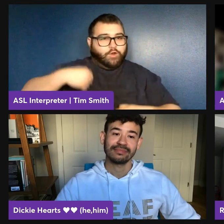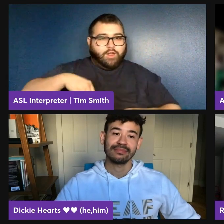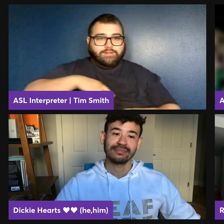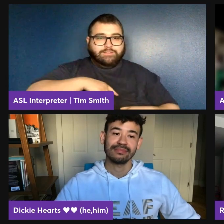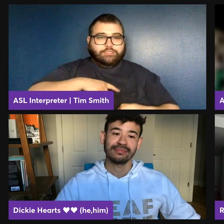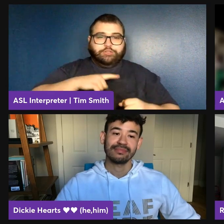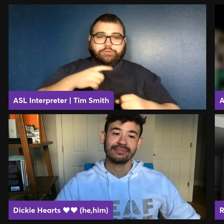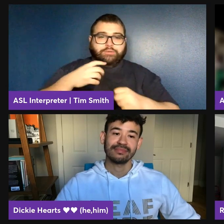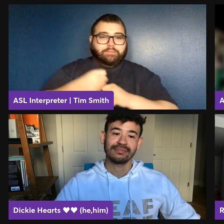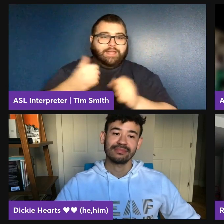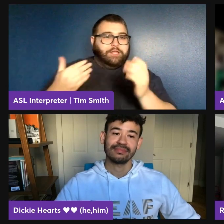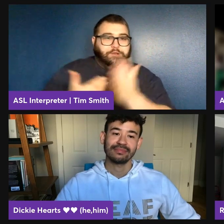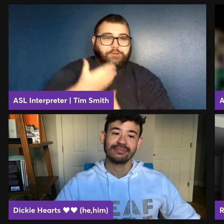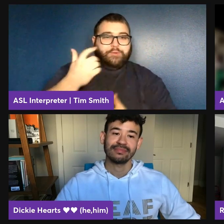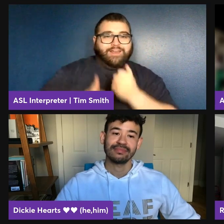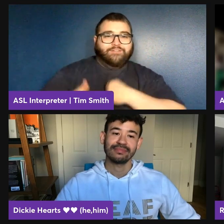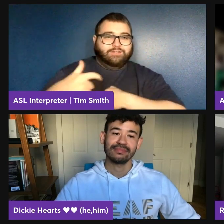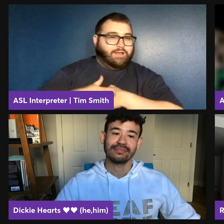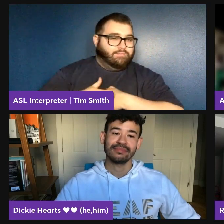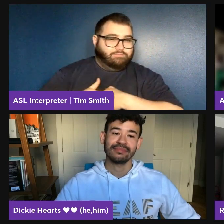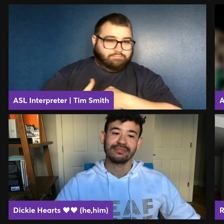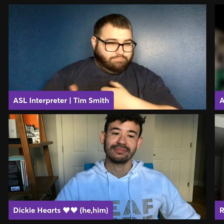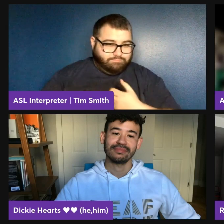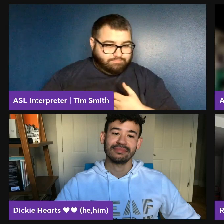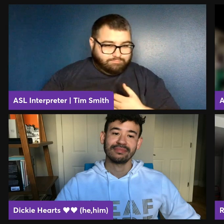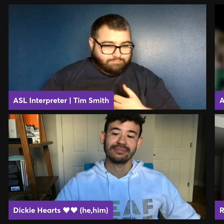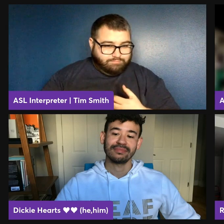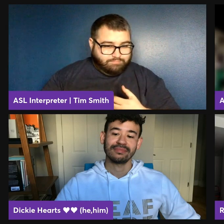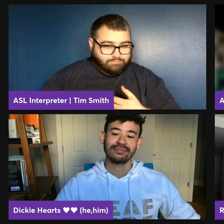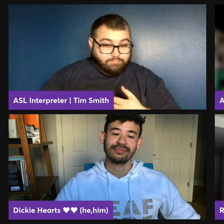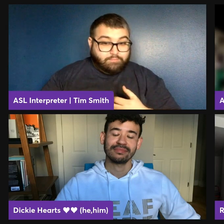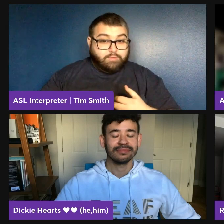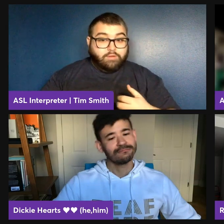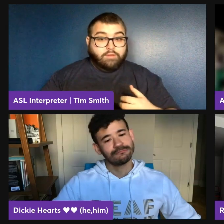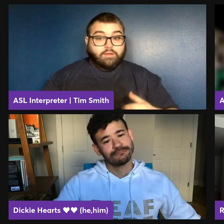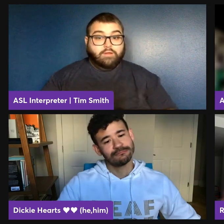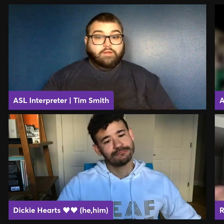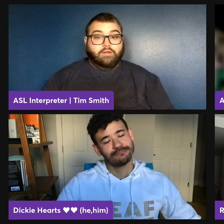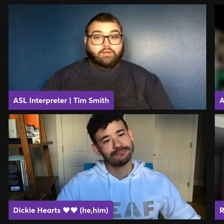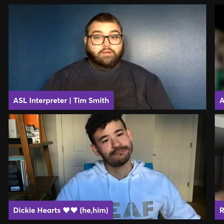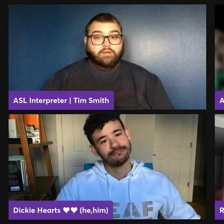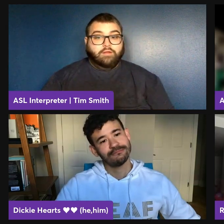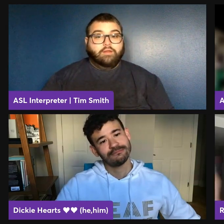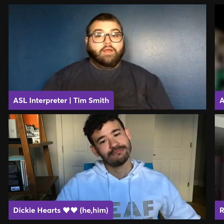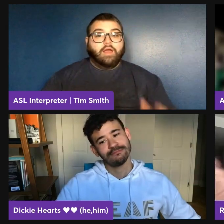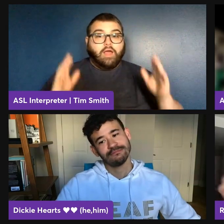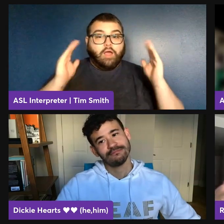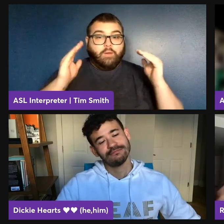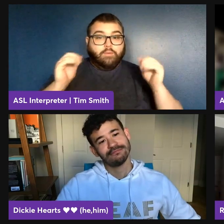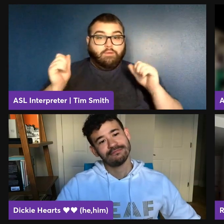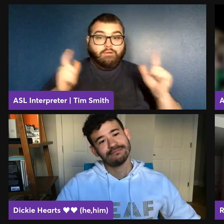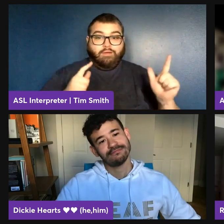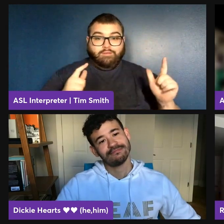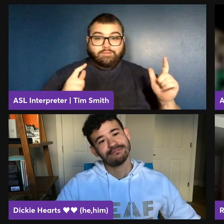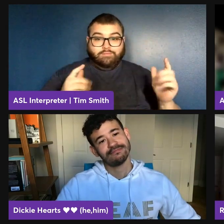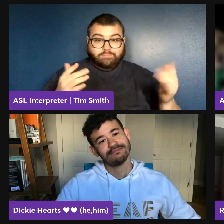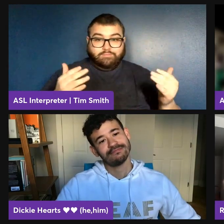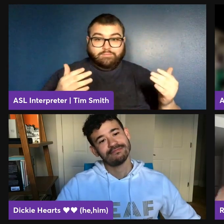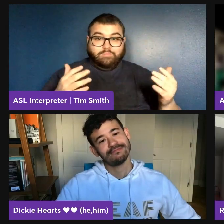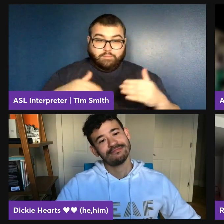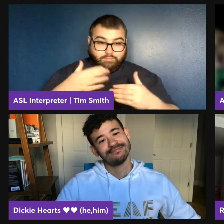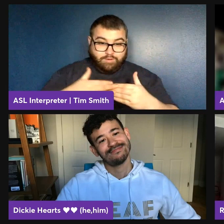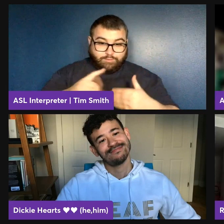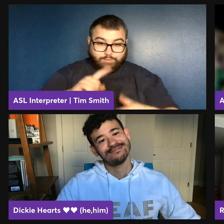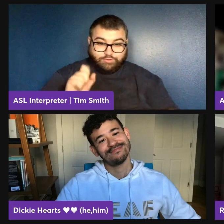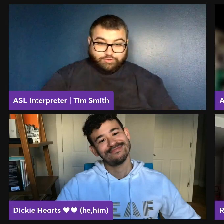every time. So I hope we all come. There are more questions, but. Oh yes, let's do the next one. Let's